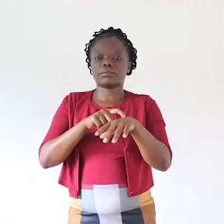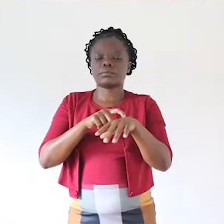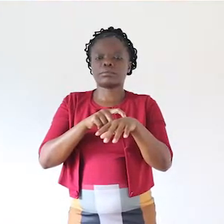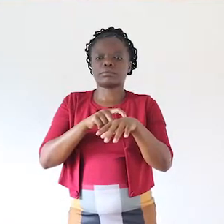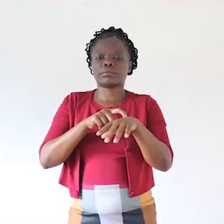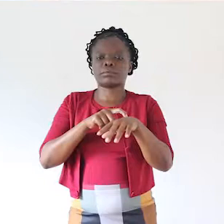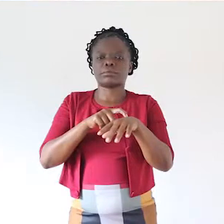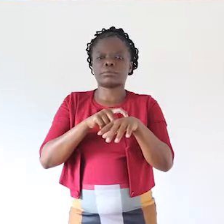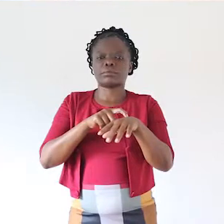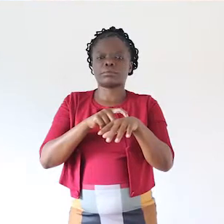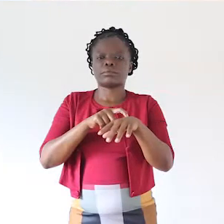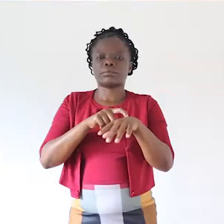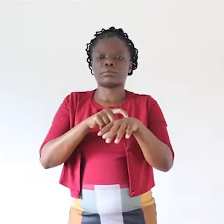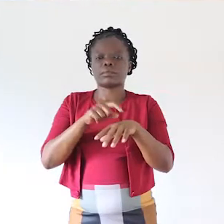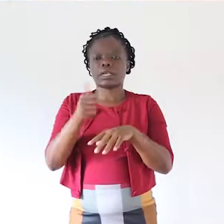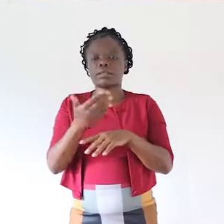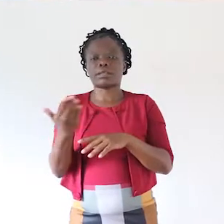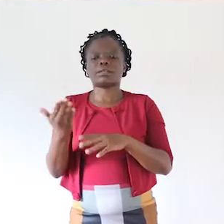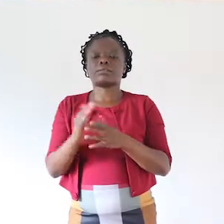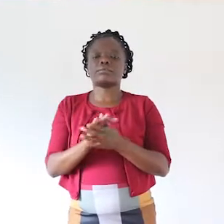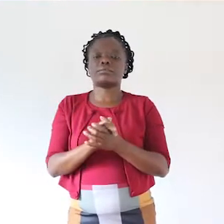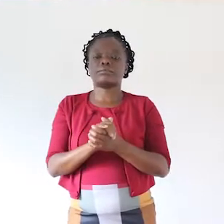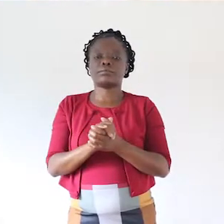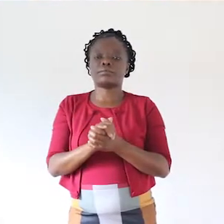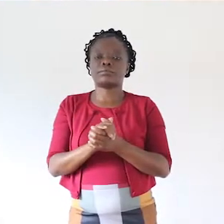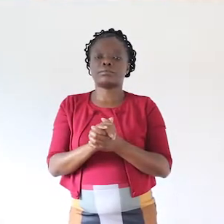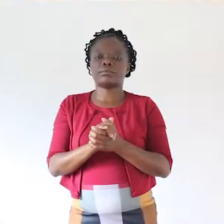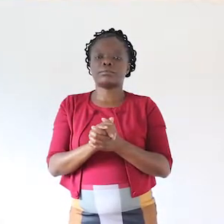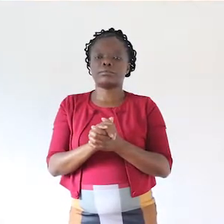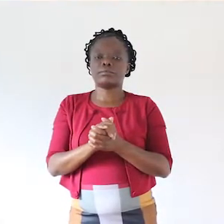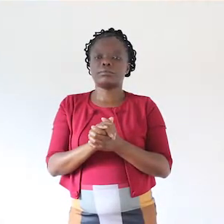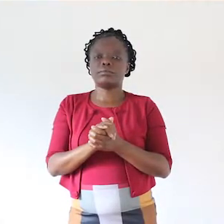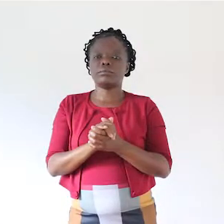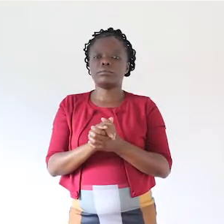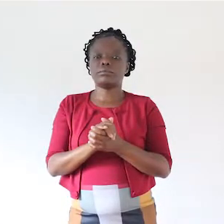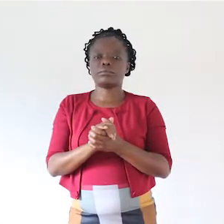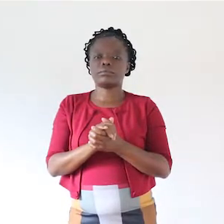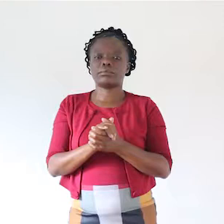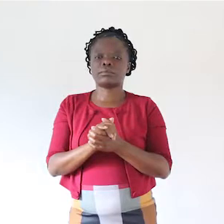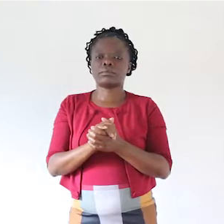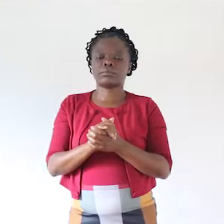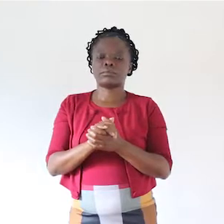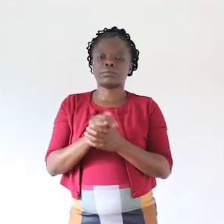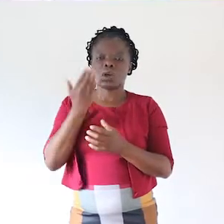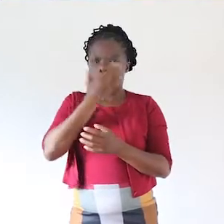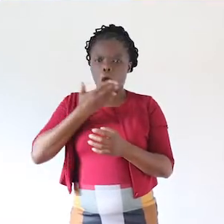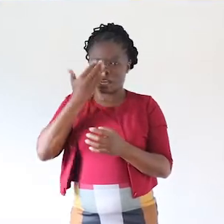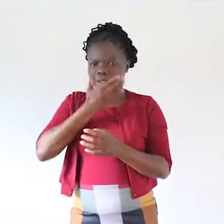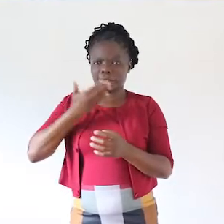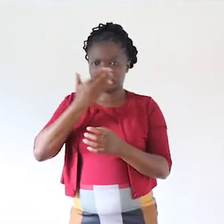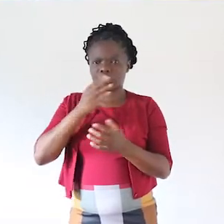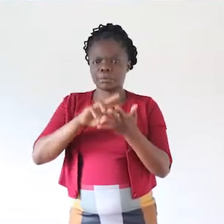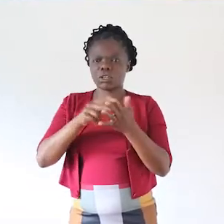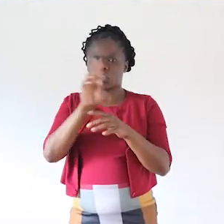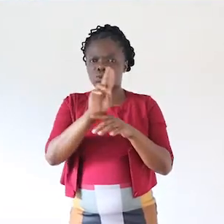And then we have, Then is the cooking oil. that is the cooking oil. Are we going to